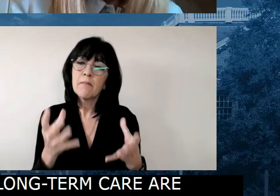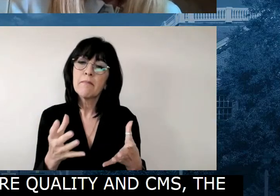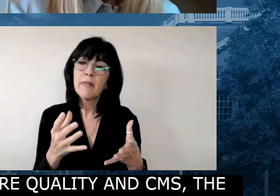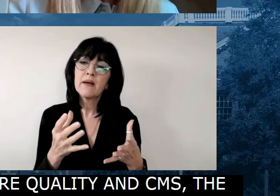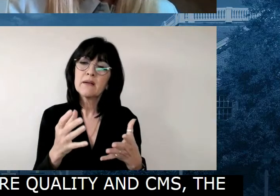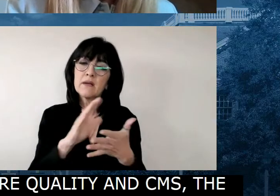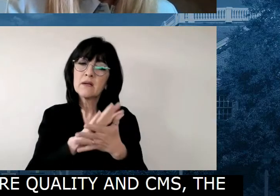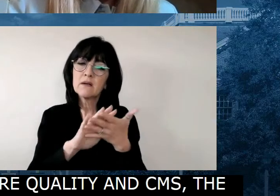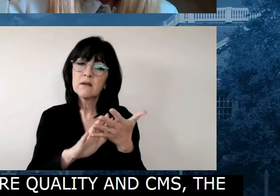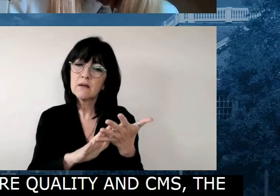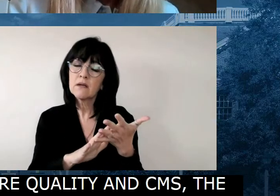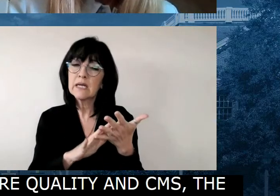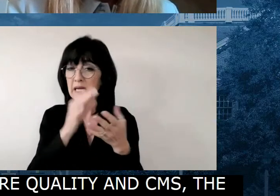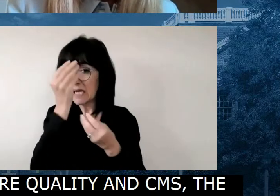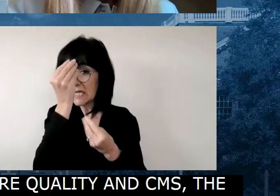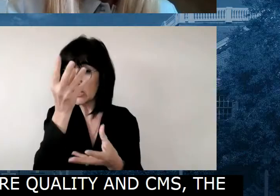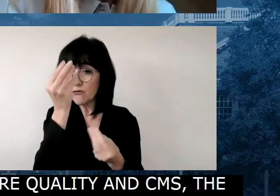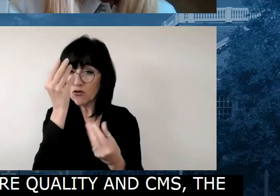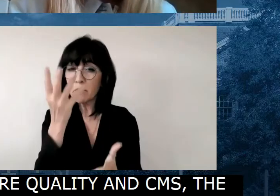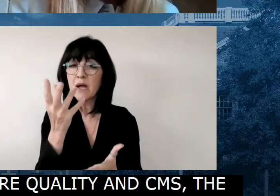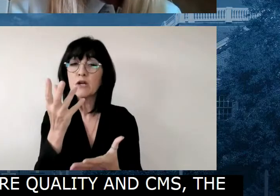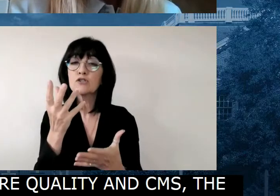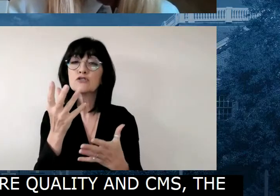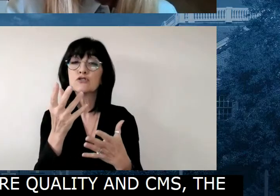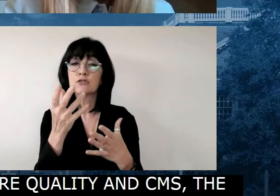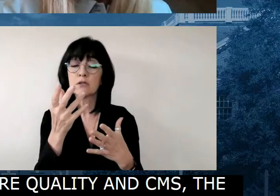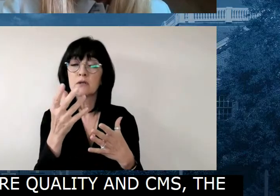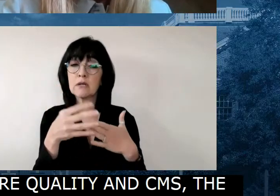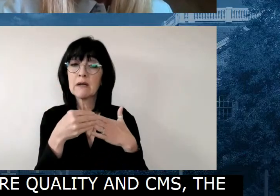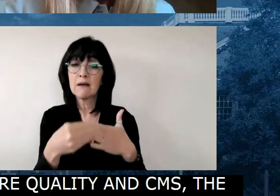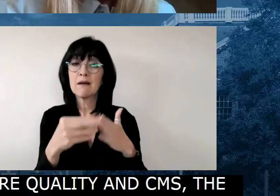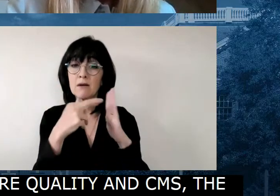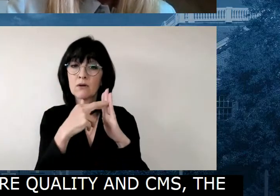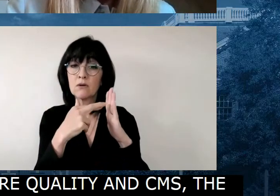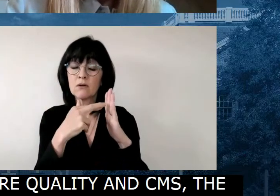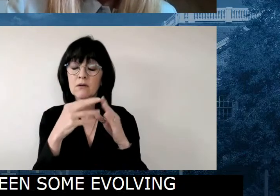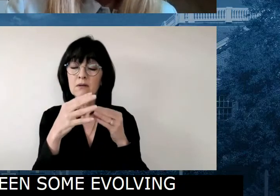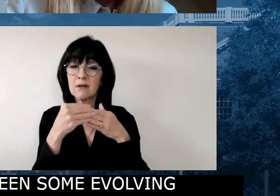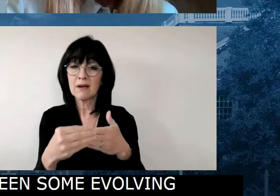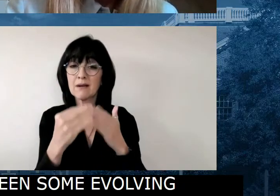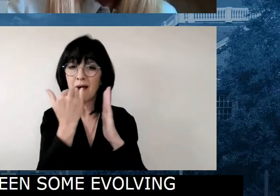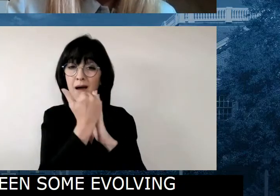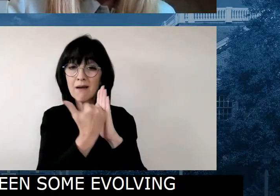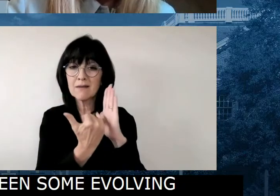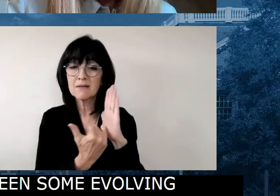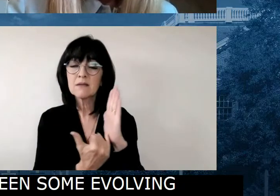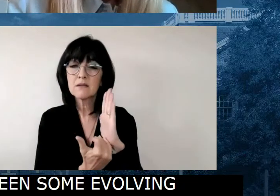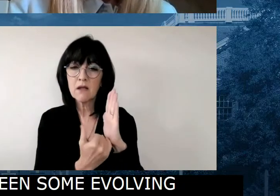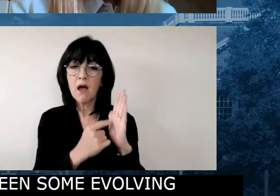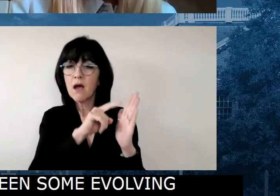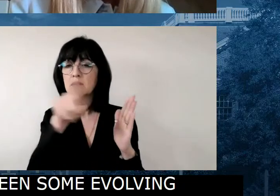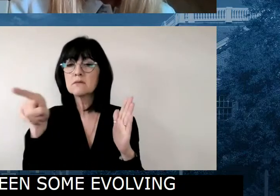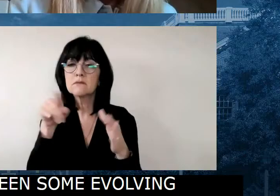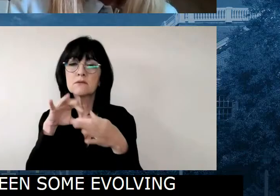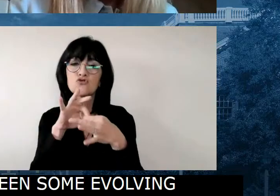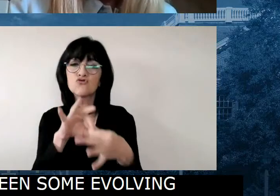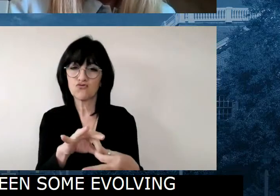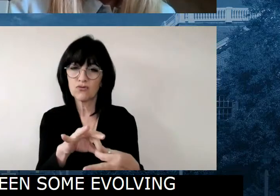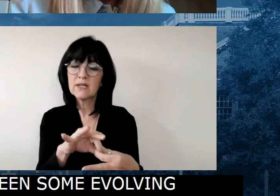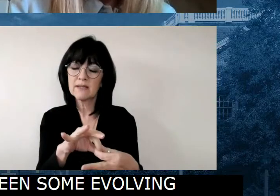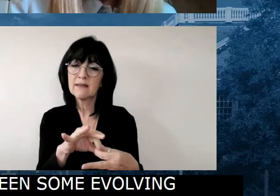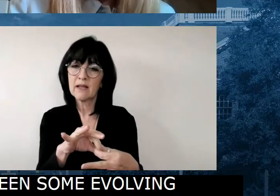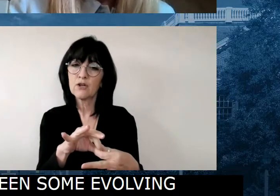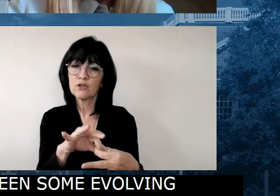guidance in long-term care. The great news is that uptake among residents has been very high.